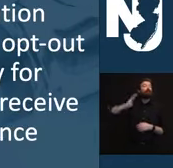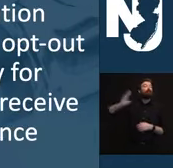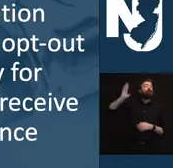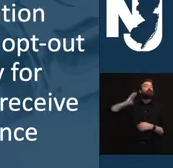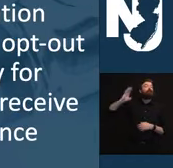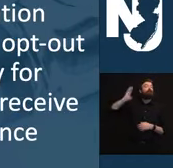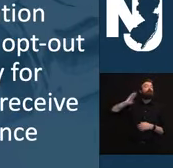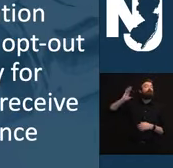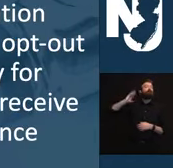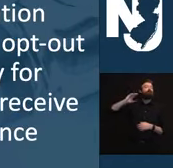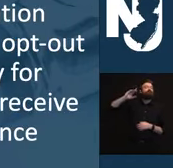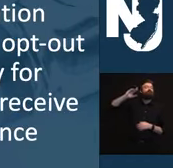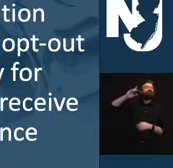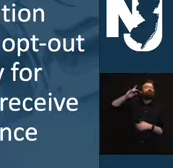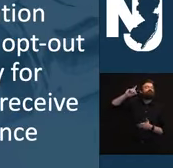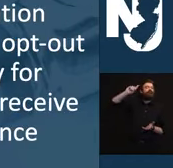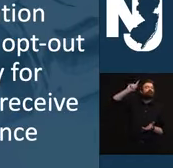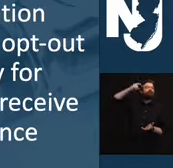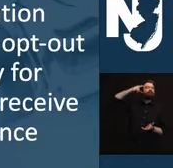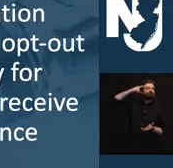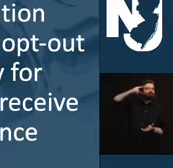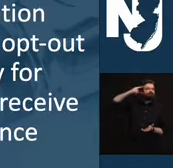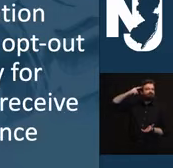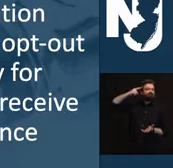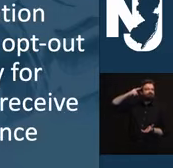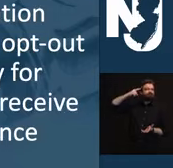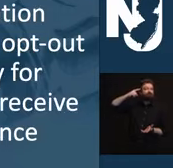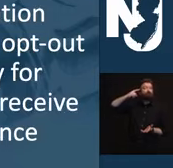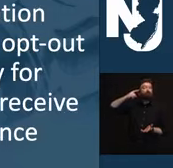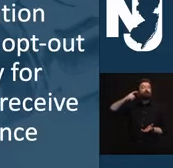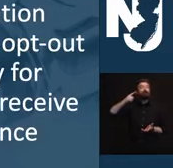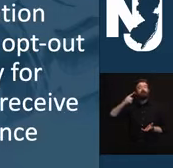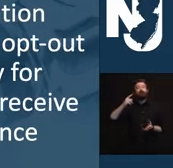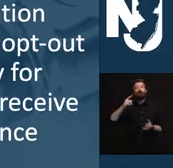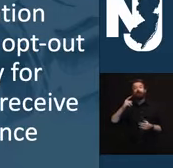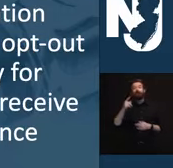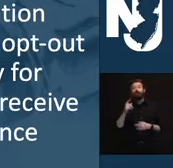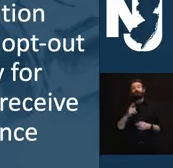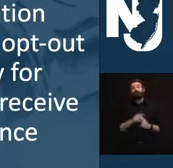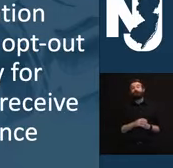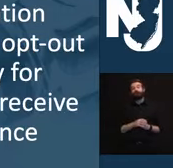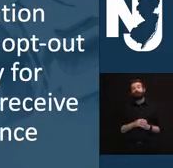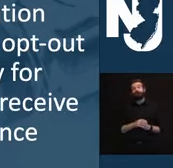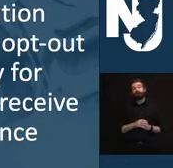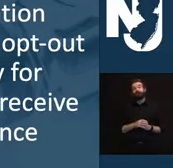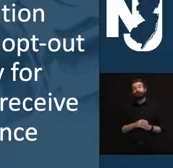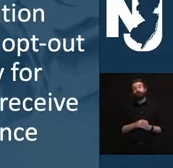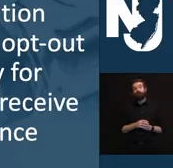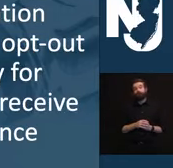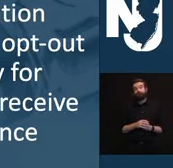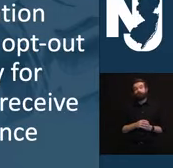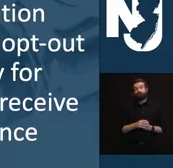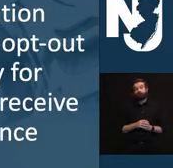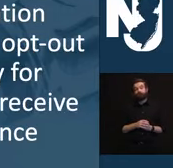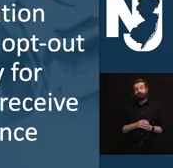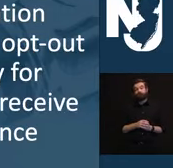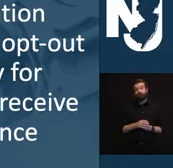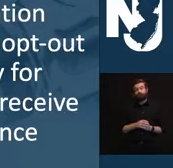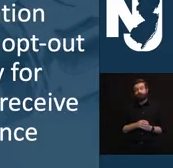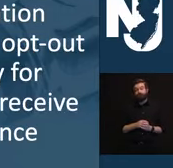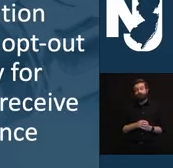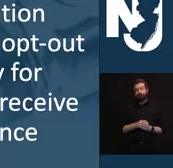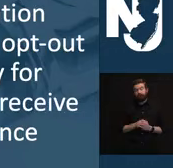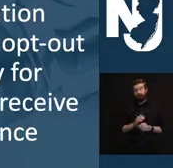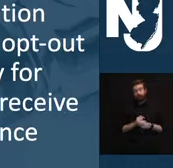determined on vaccines generally, if you were born after 1998, you were automatically opted into this